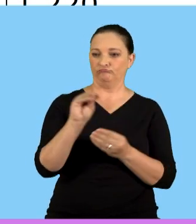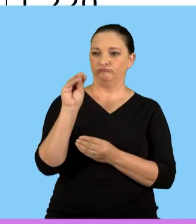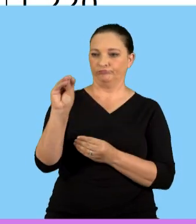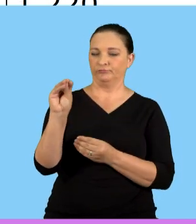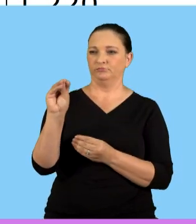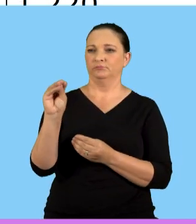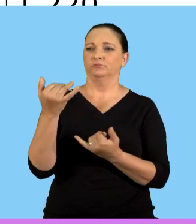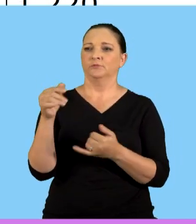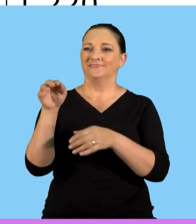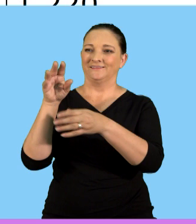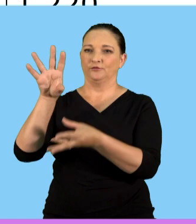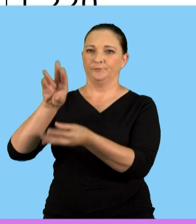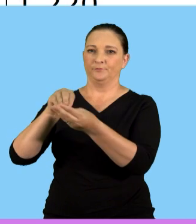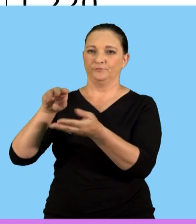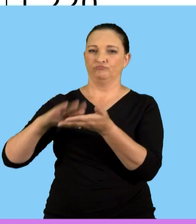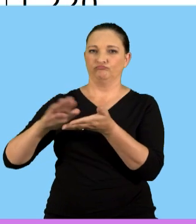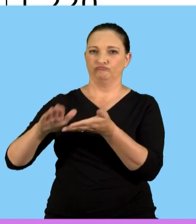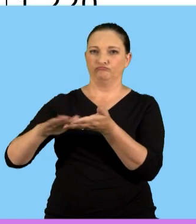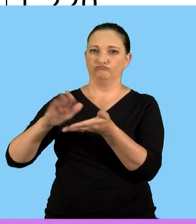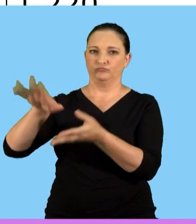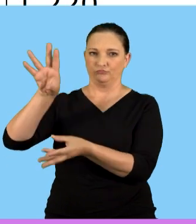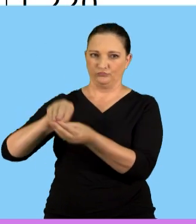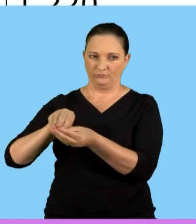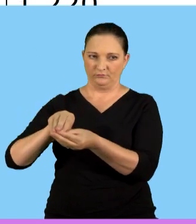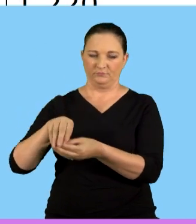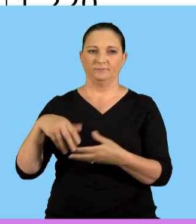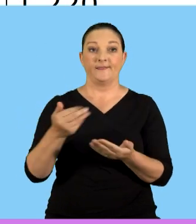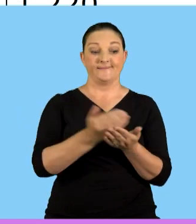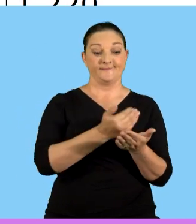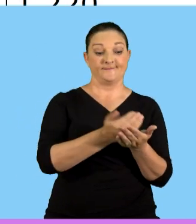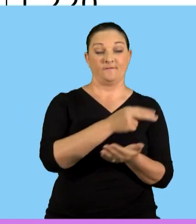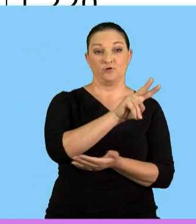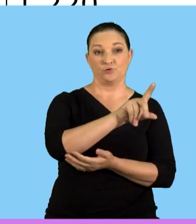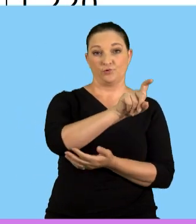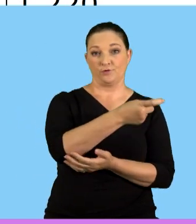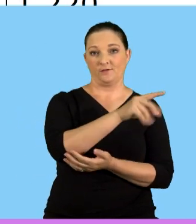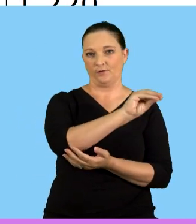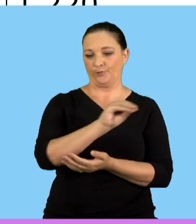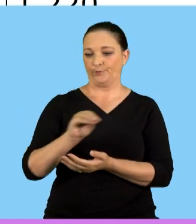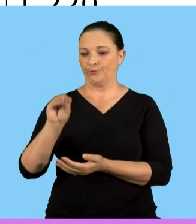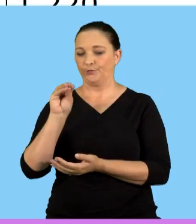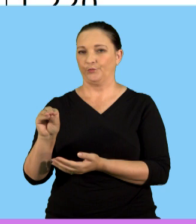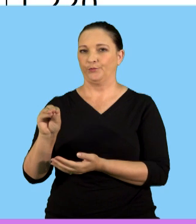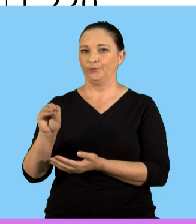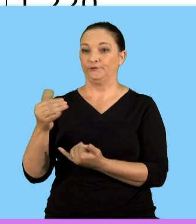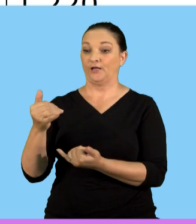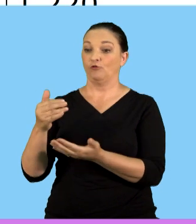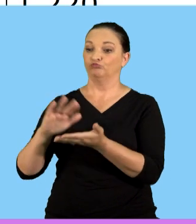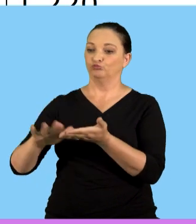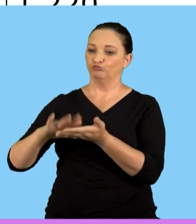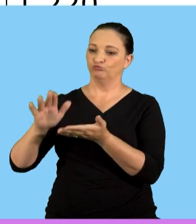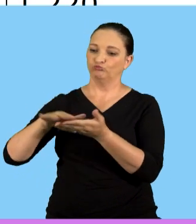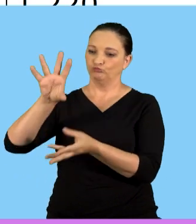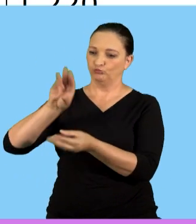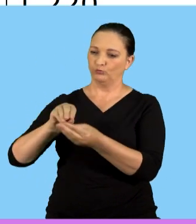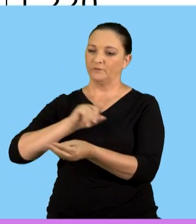the running total. The savings, same concept, gets carried over to the total. So in total,